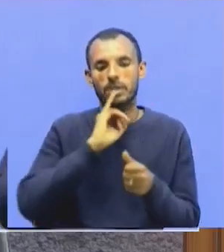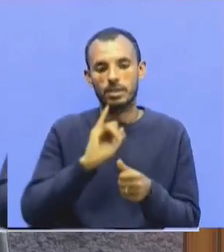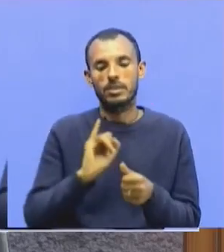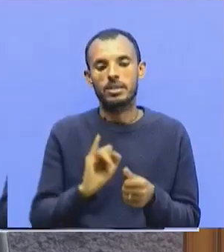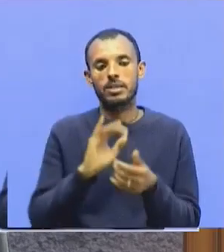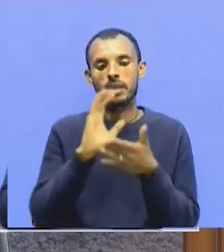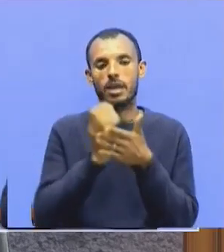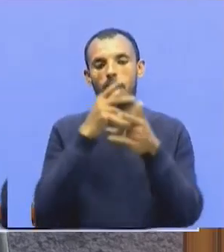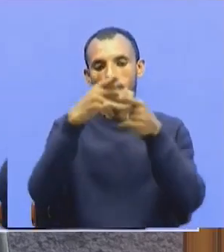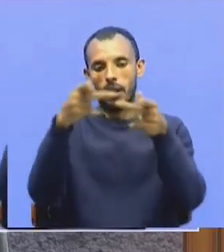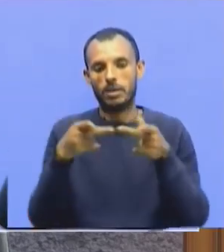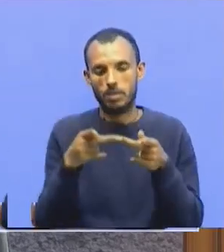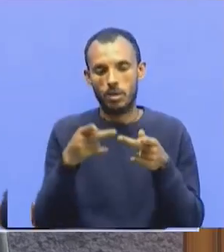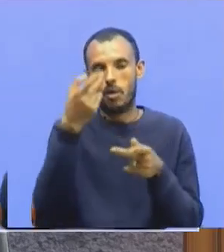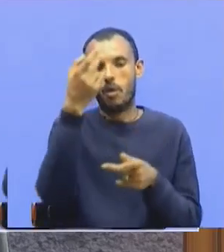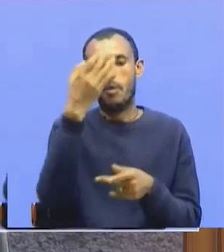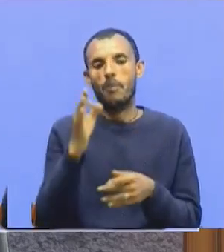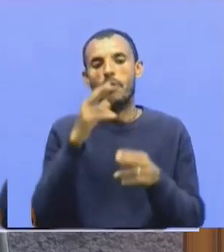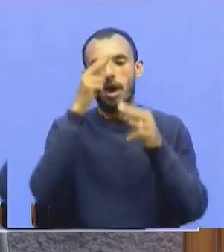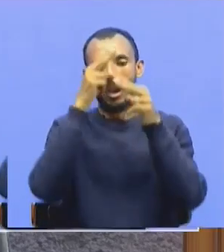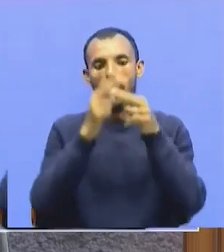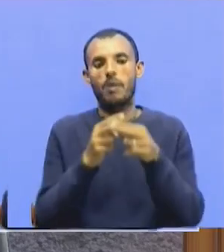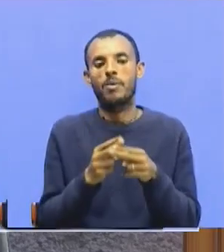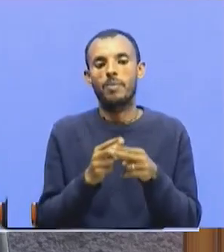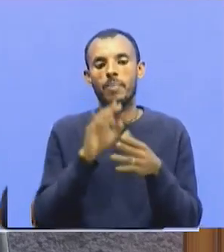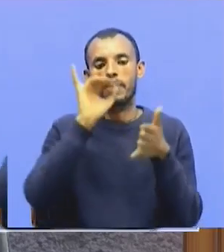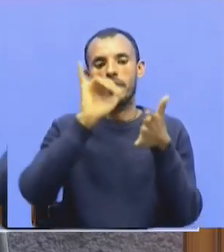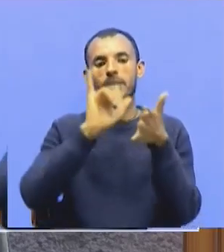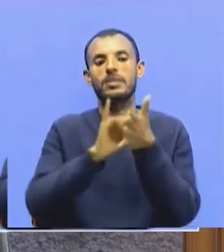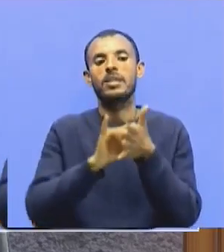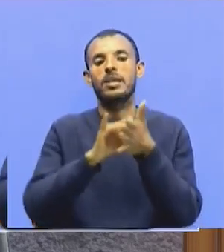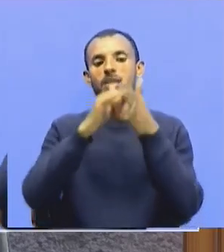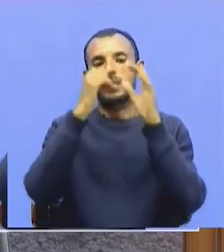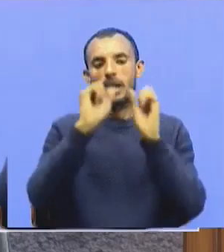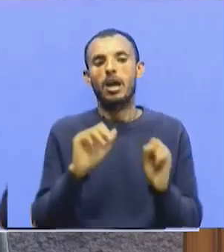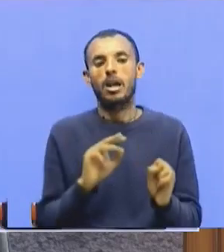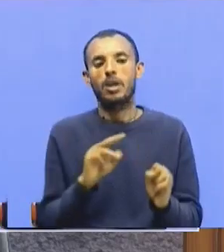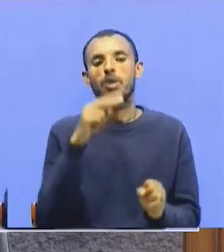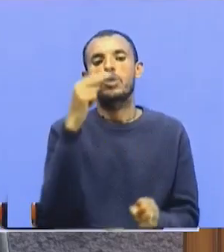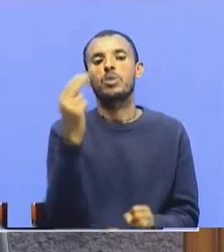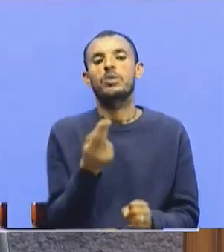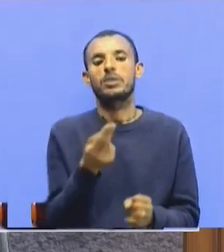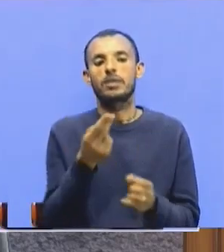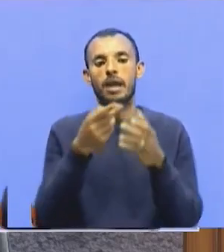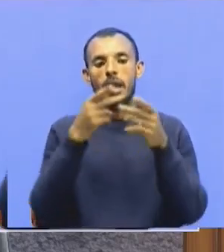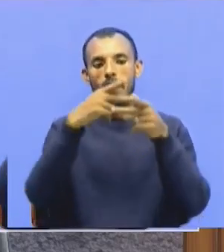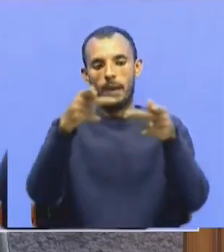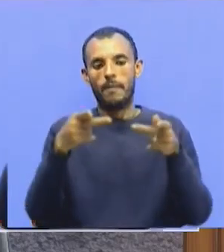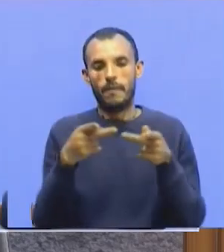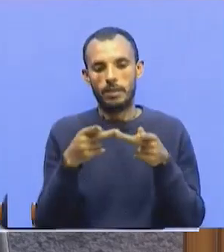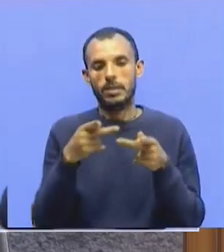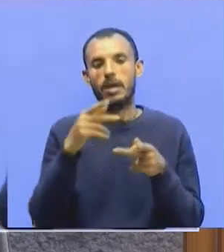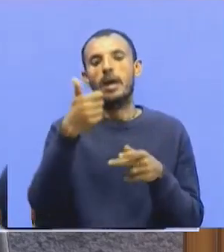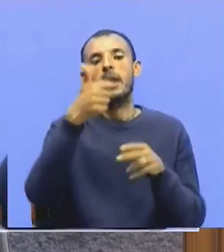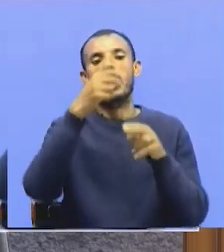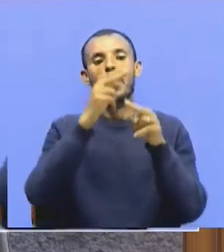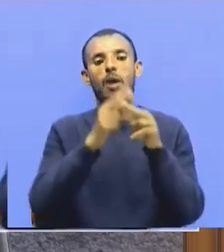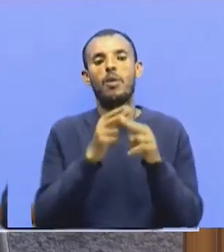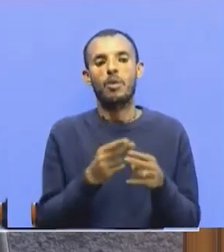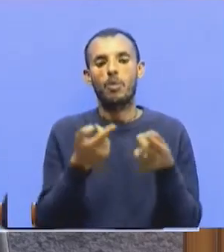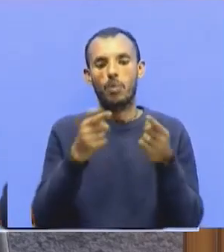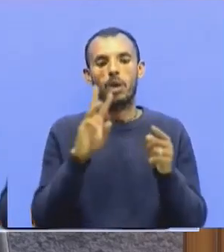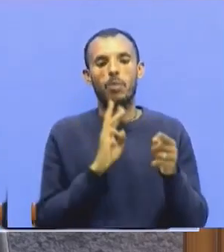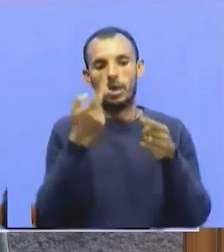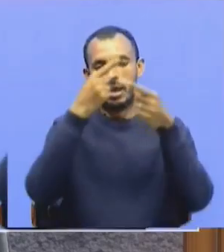take a place of a noun that can be used replace a noun. And also when we